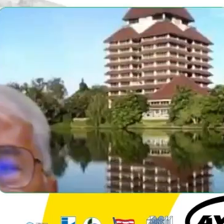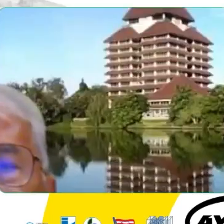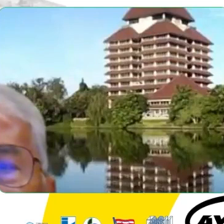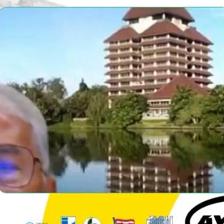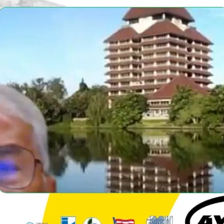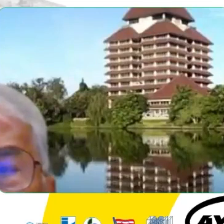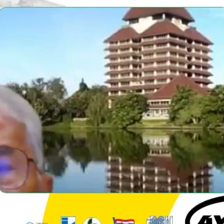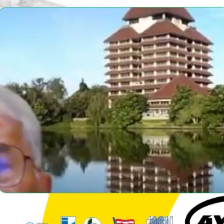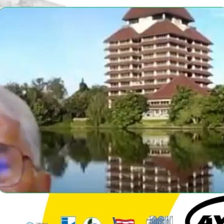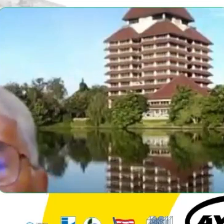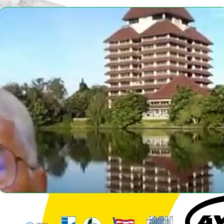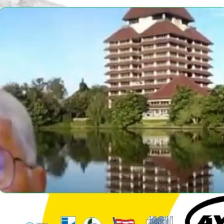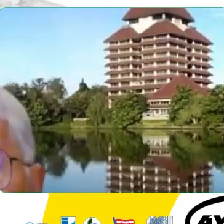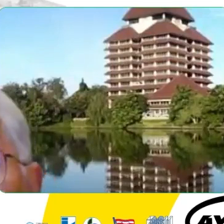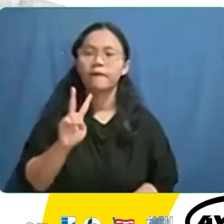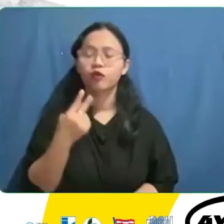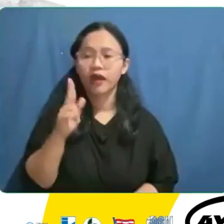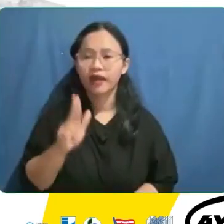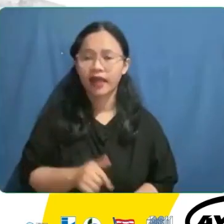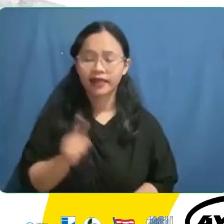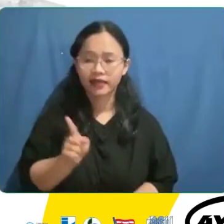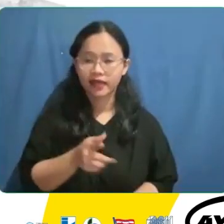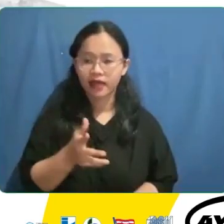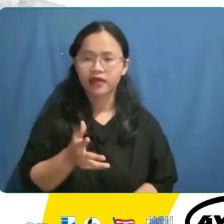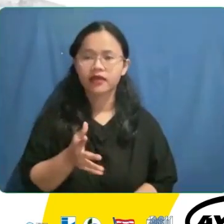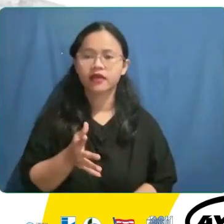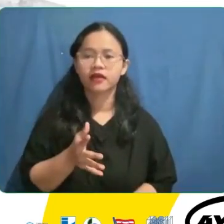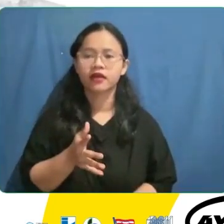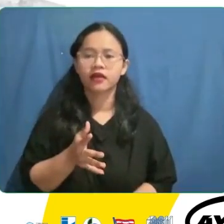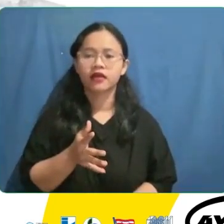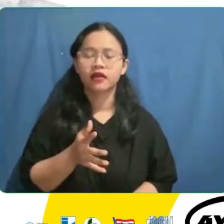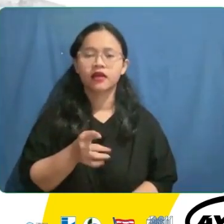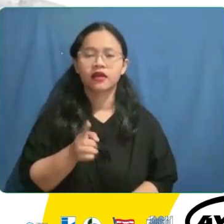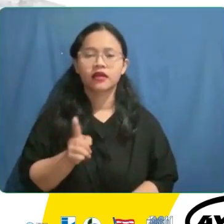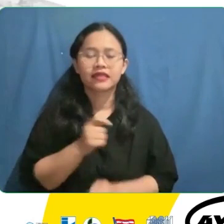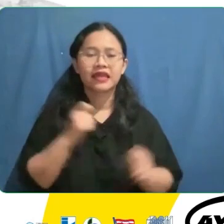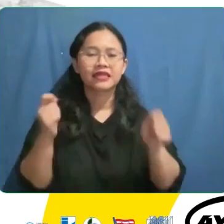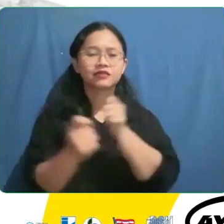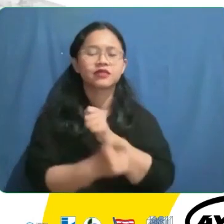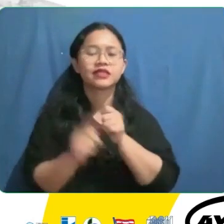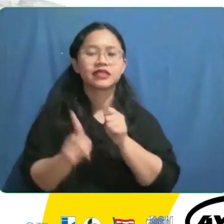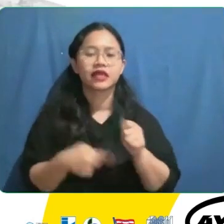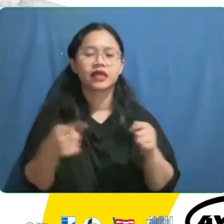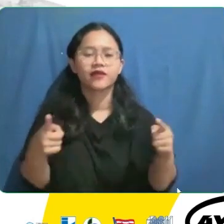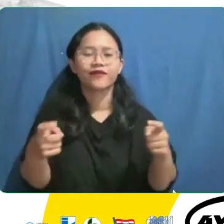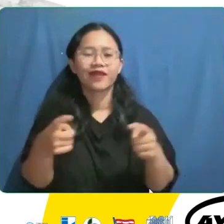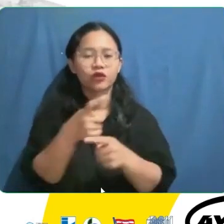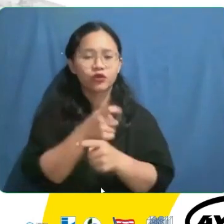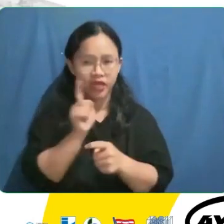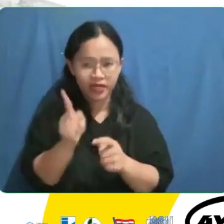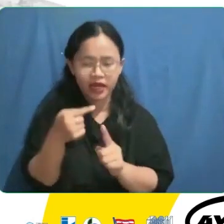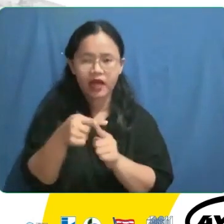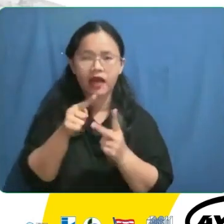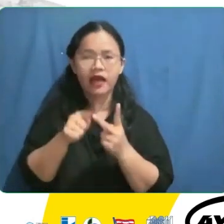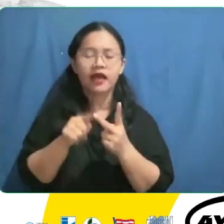and other chronic conditions, injuries and death, mental and neurological disorder, zoonotic factor and